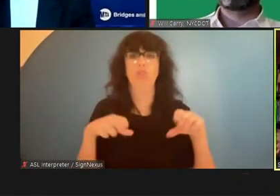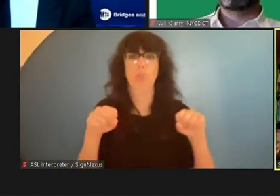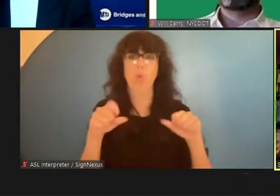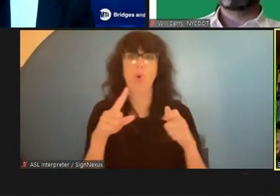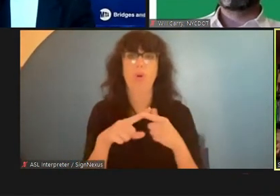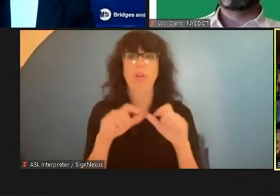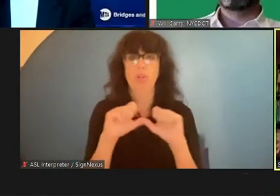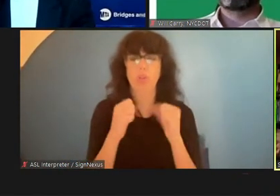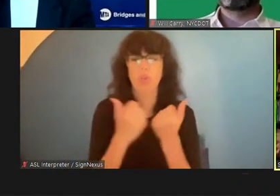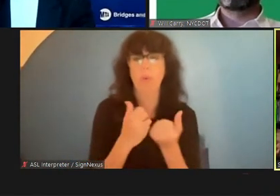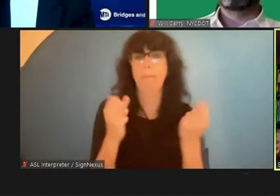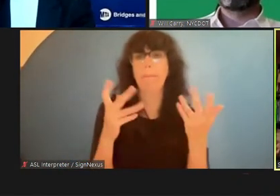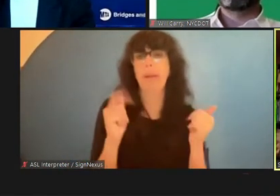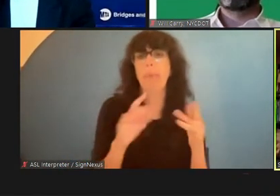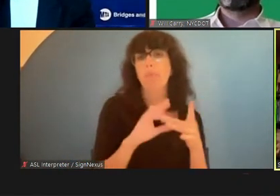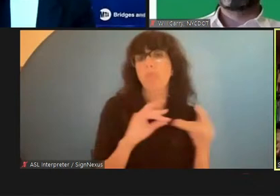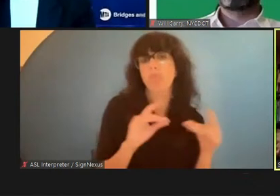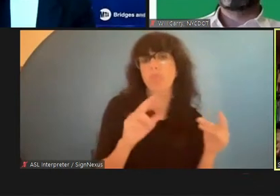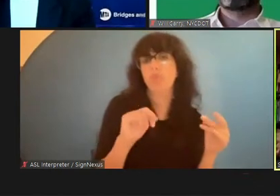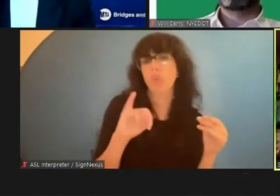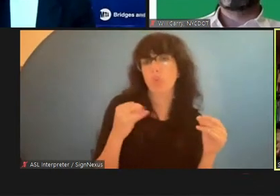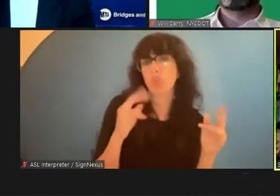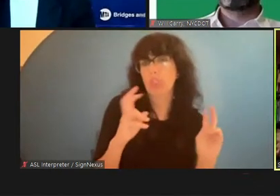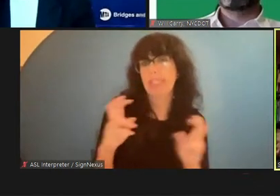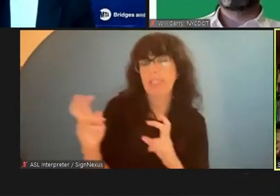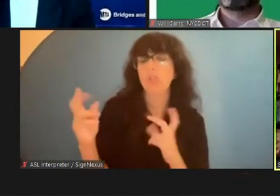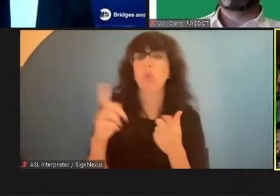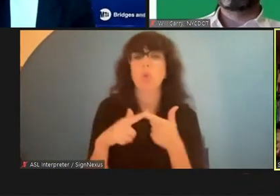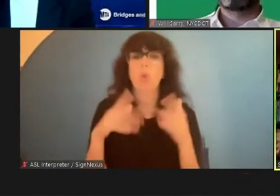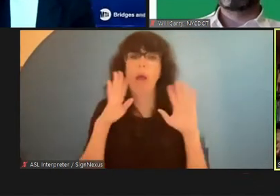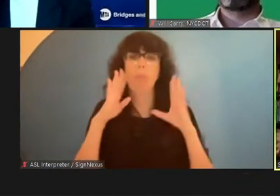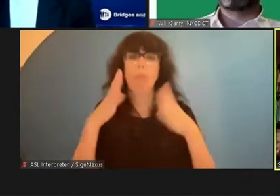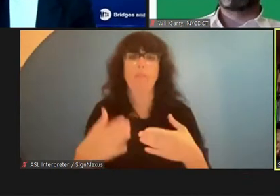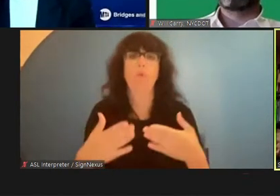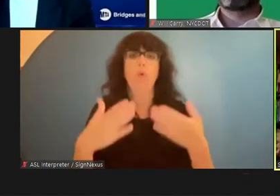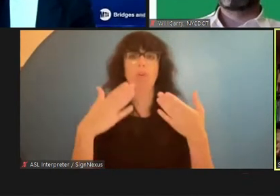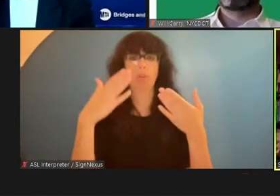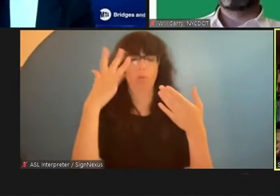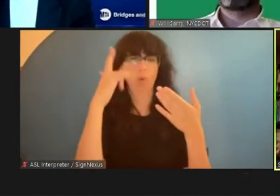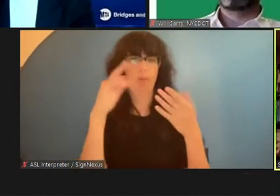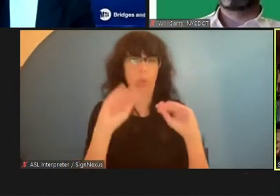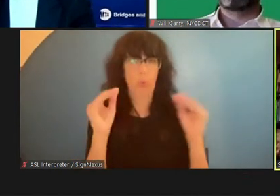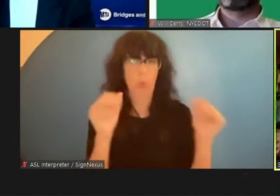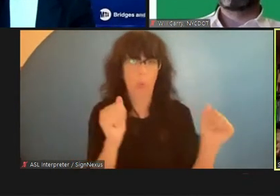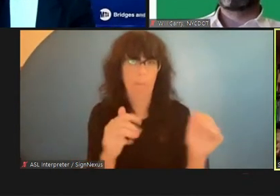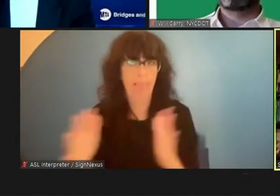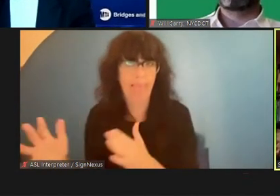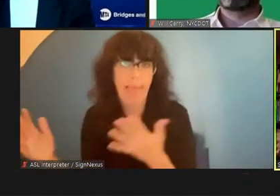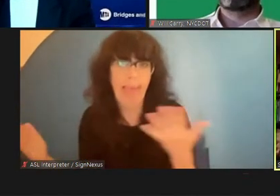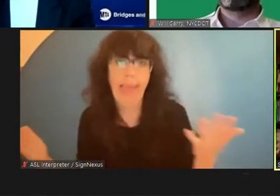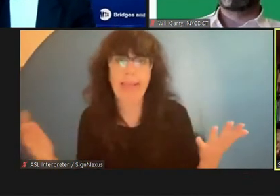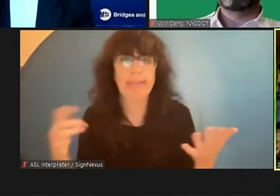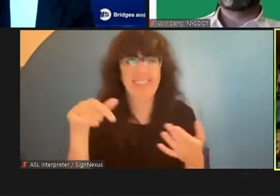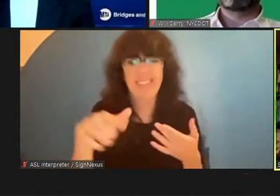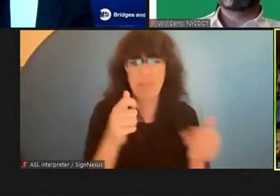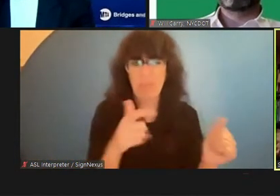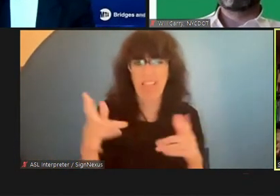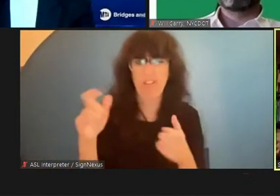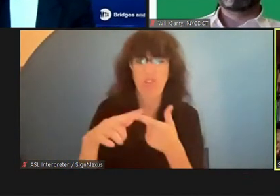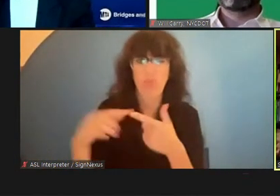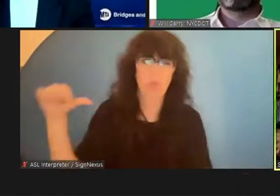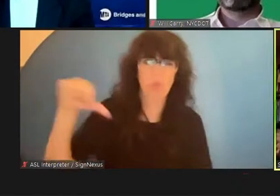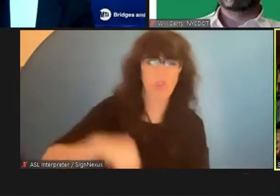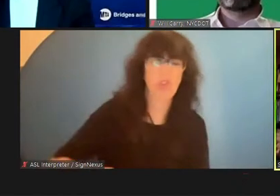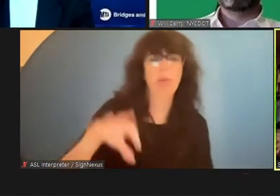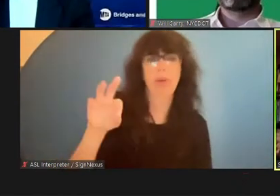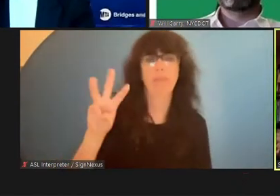jersey issues with the plan so i'm just going to focus on why this ill-conceived plan should be rejected by the federal highway administration with